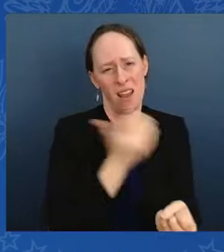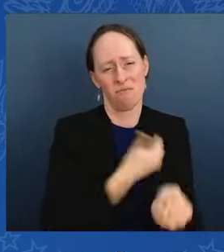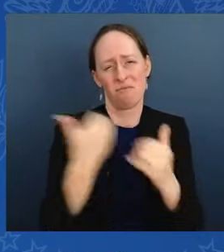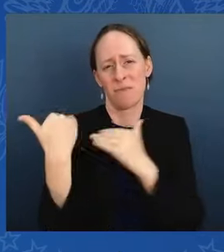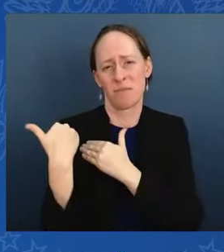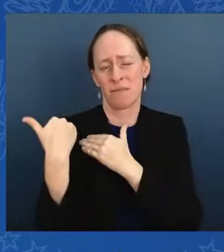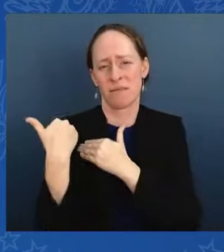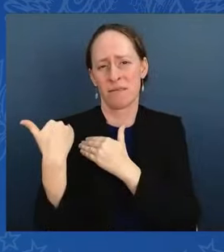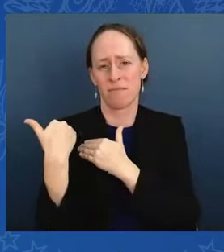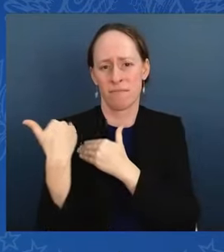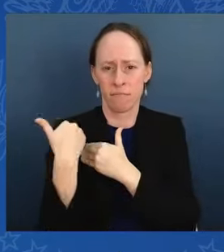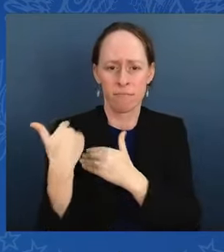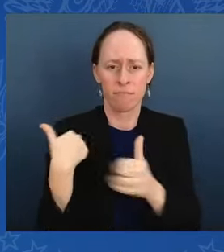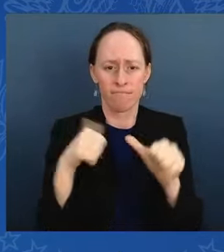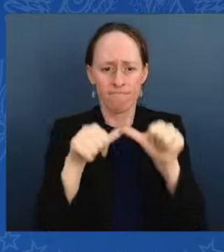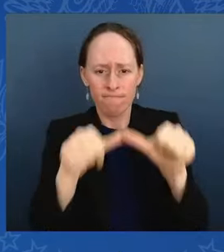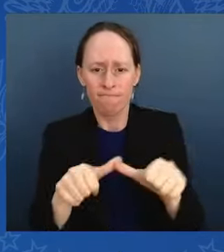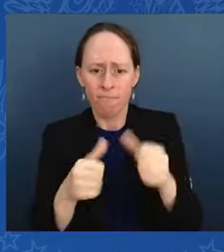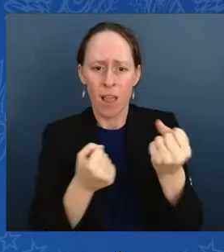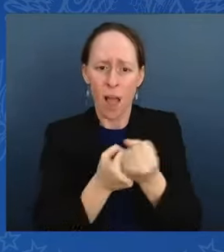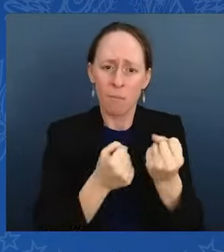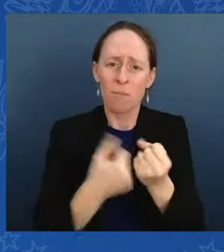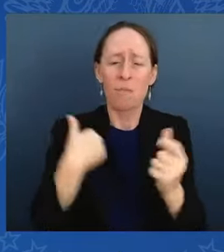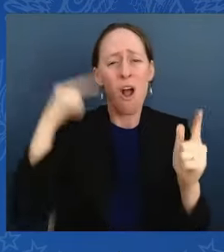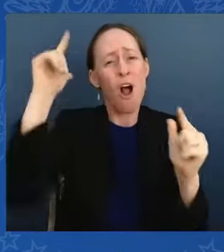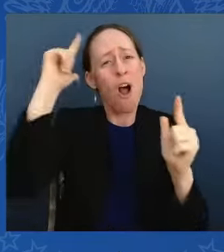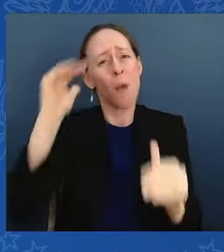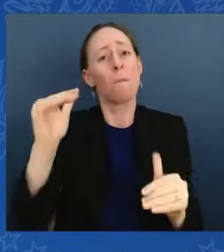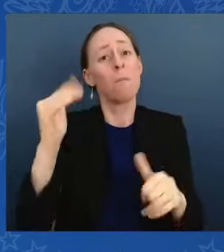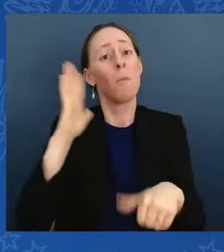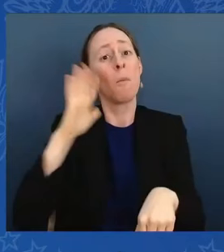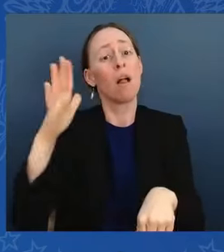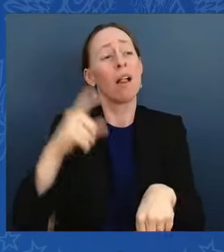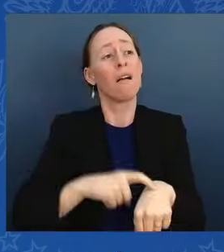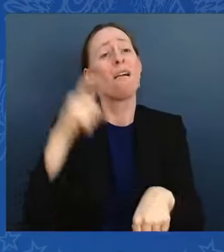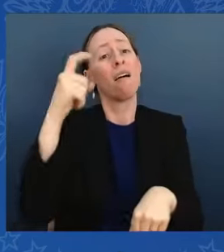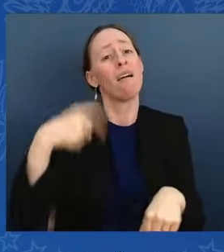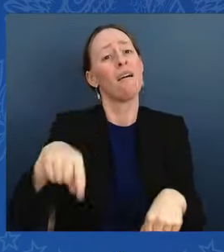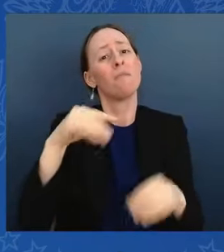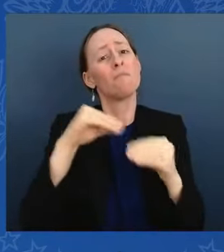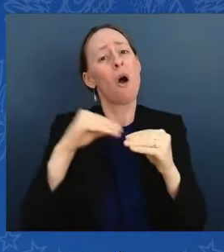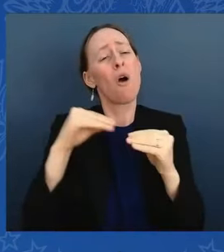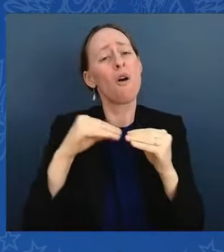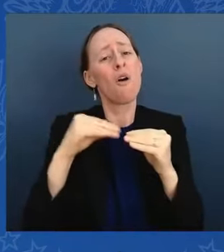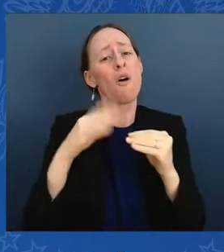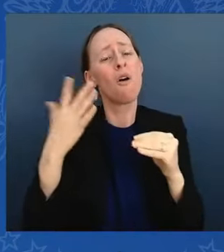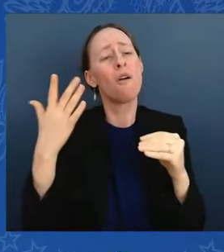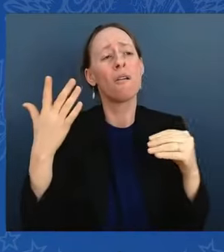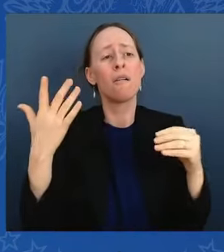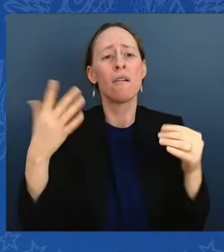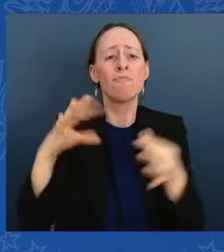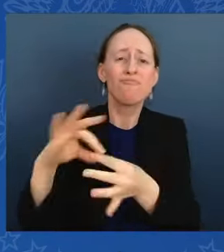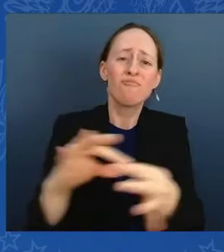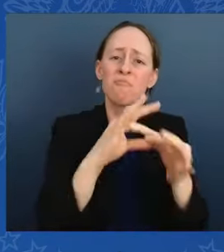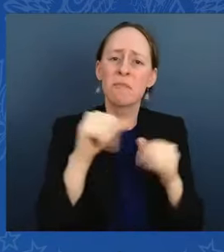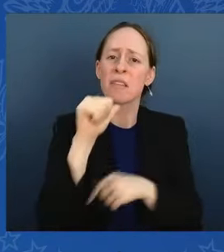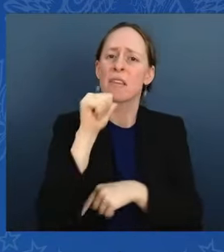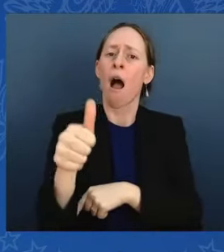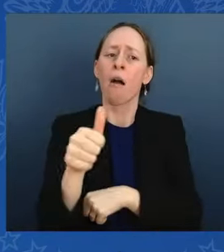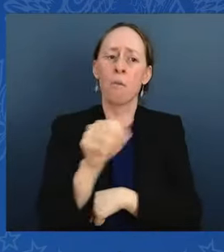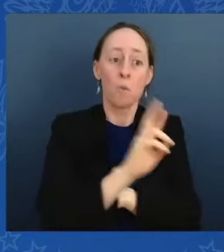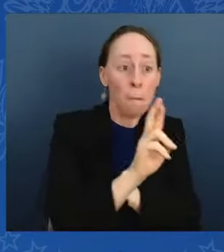rabid partisanship that exists. I mean that sincerely. There's no rationale for it. There's no rationale for